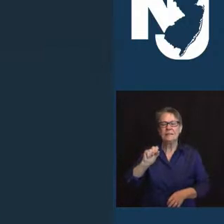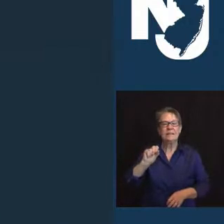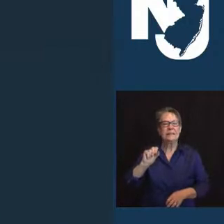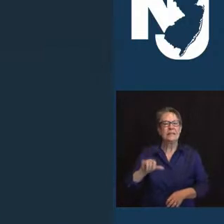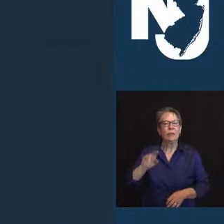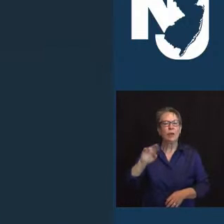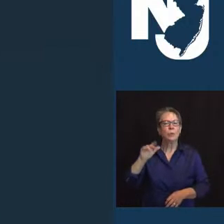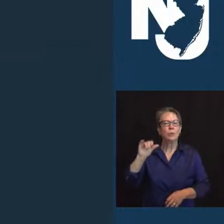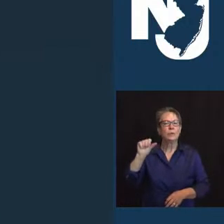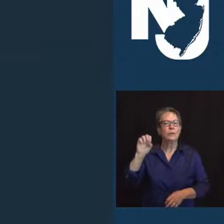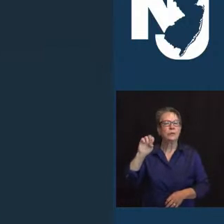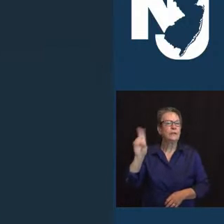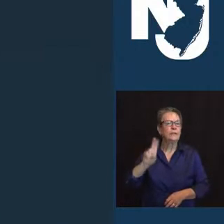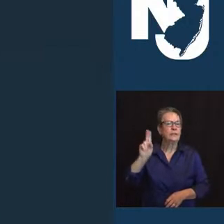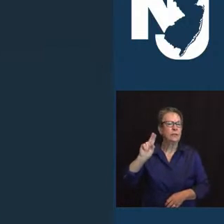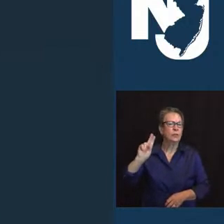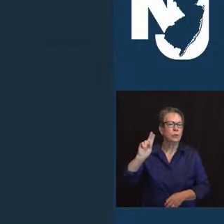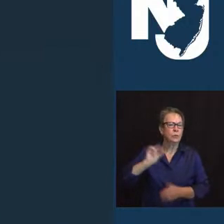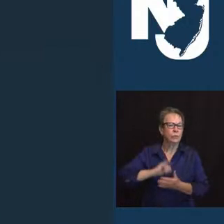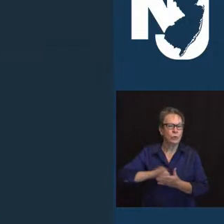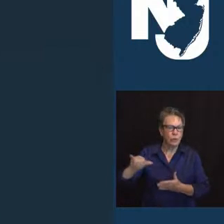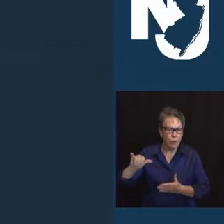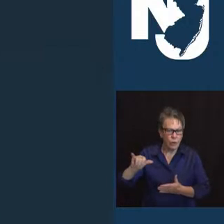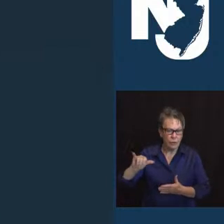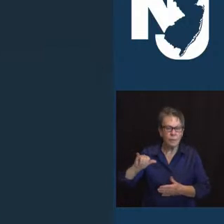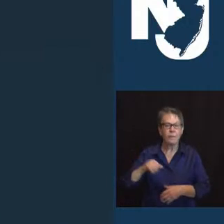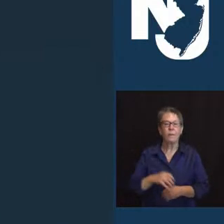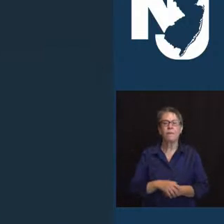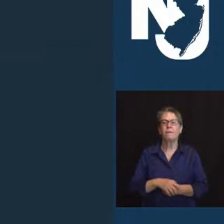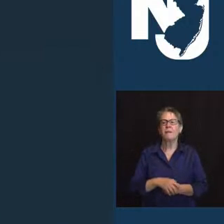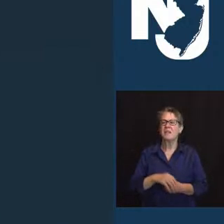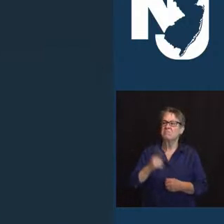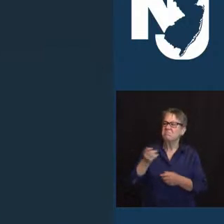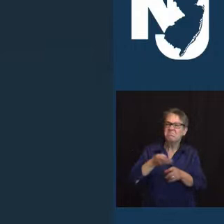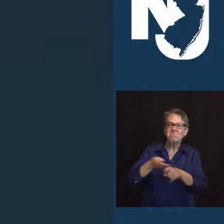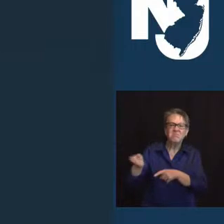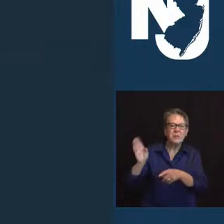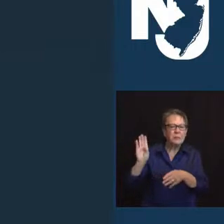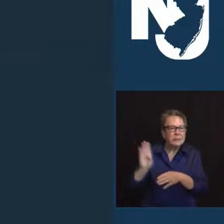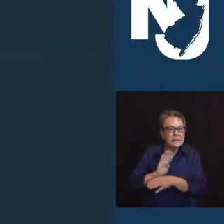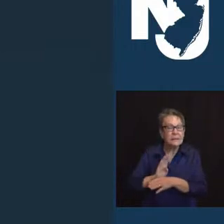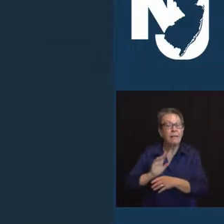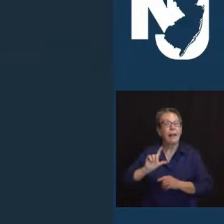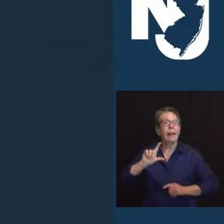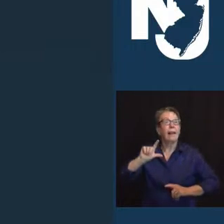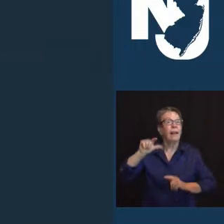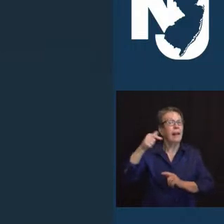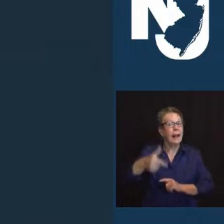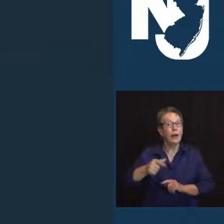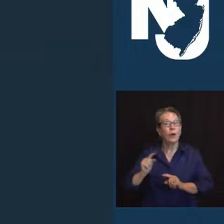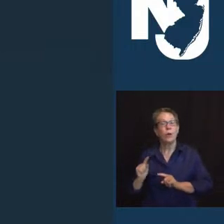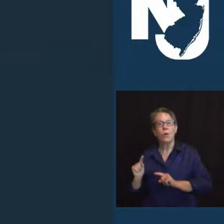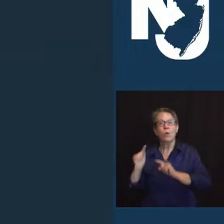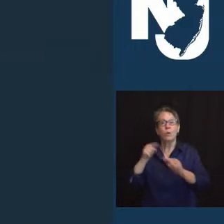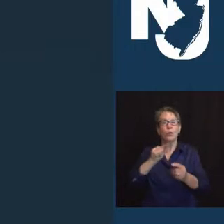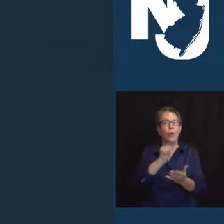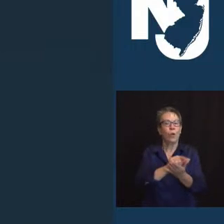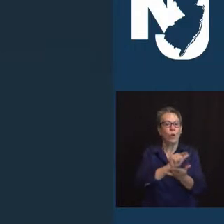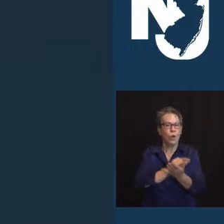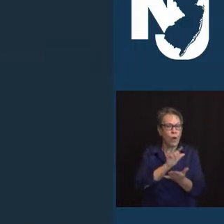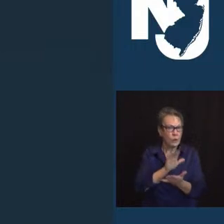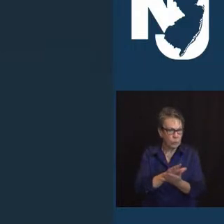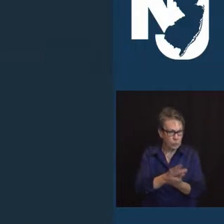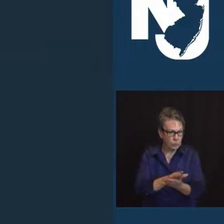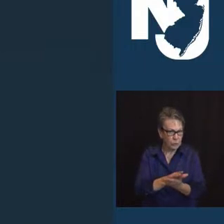to pursue a law degree at Seton Hall Law. With his law degree in hand, he started his own practice, but soon answered the call